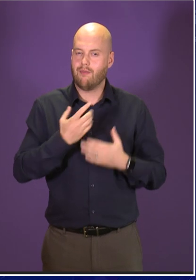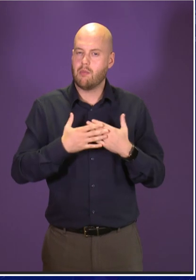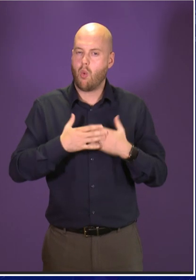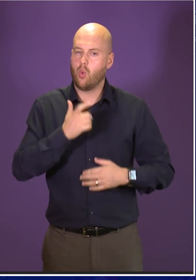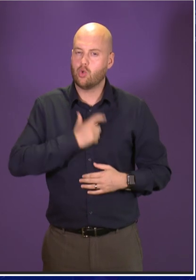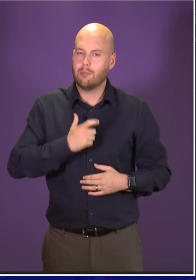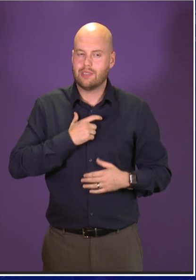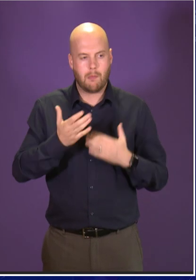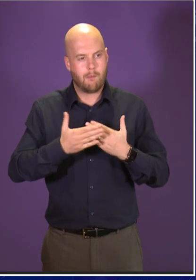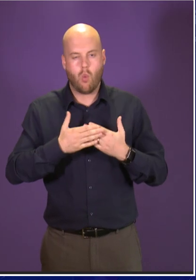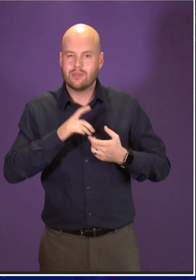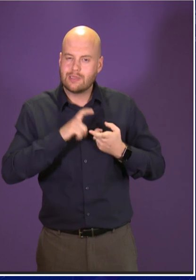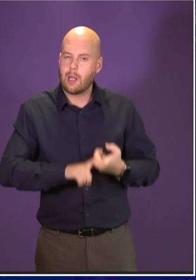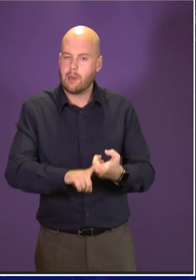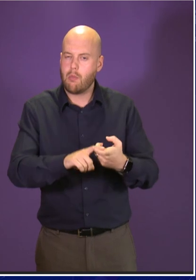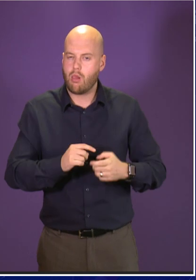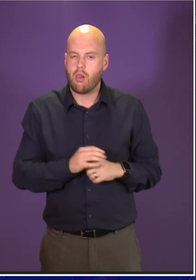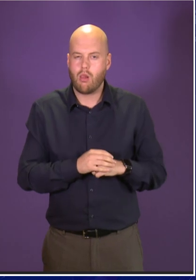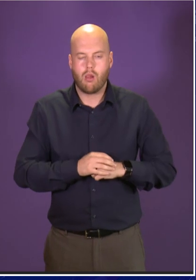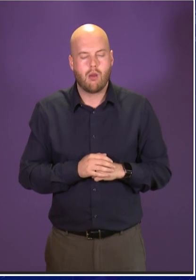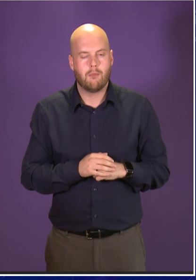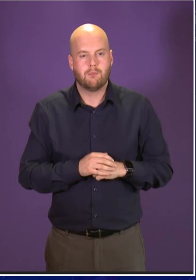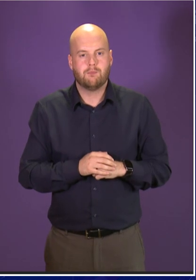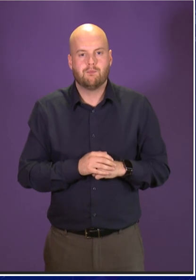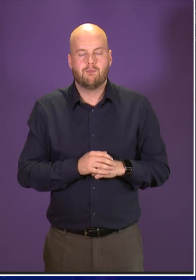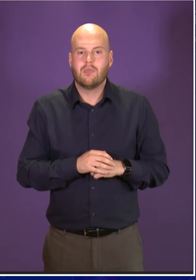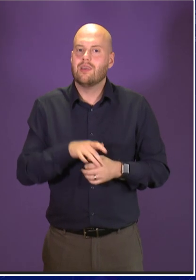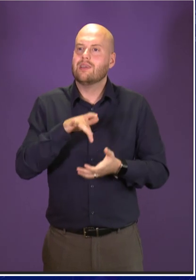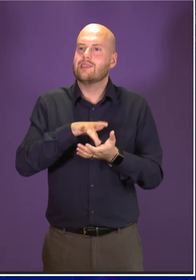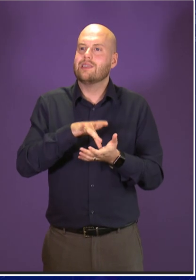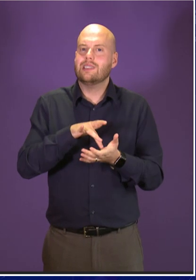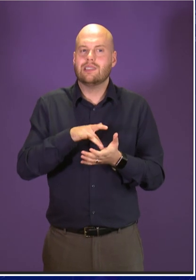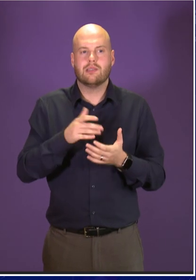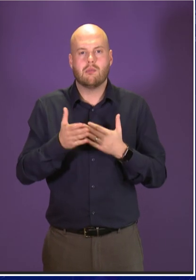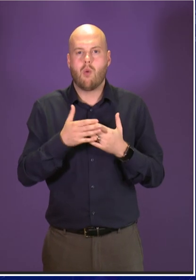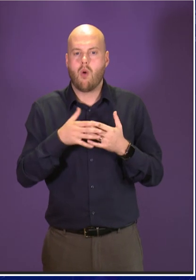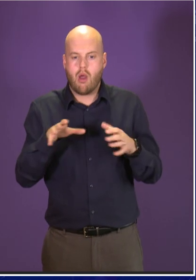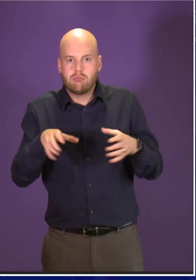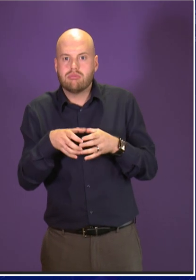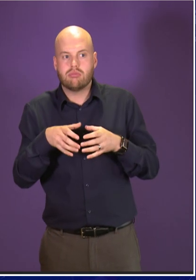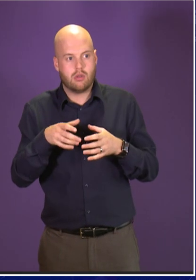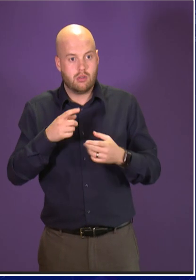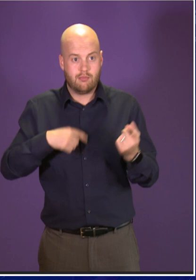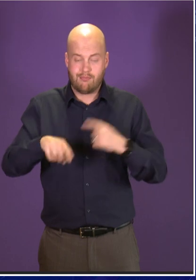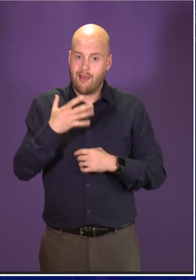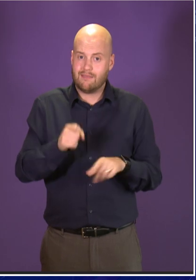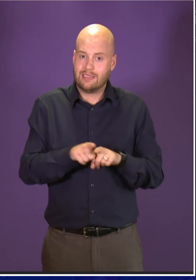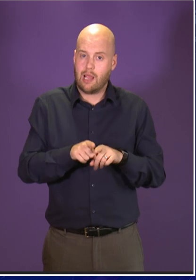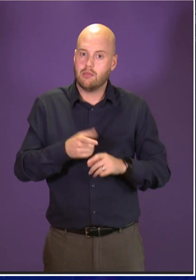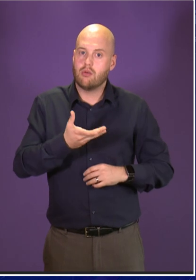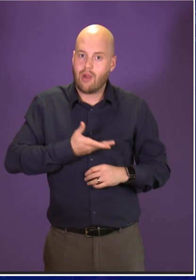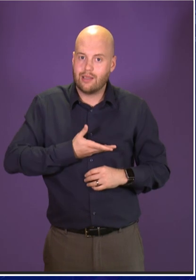more sustainable. Cities that are more close-knit, where everybody has the same rights and access to the